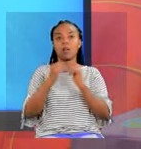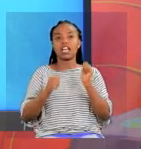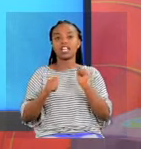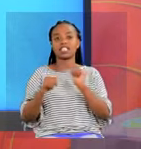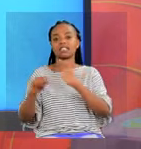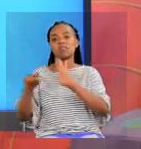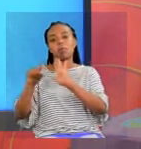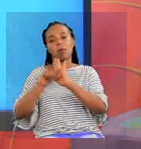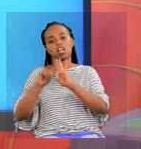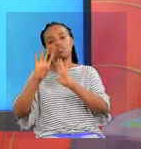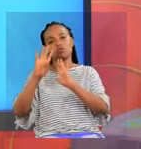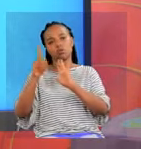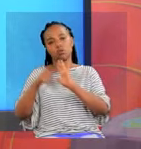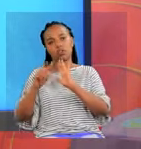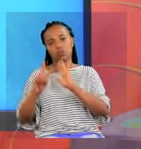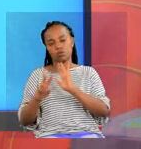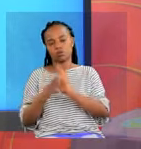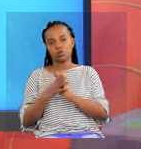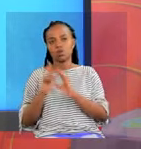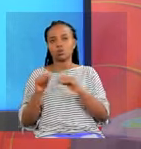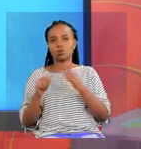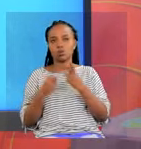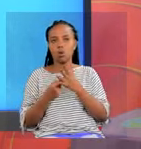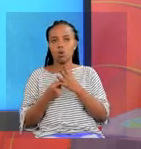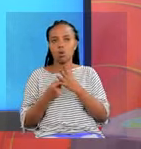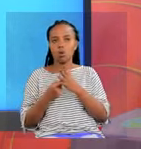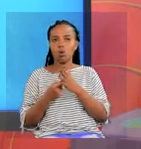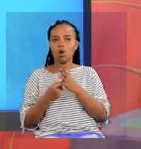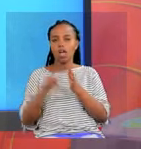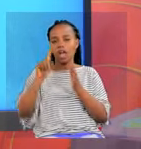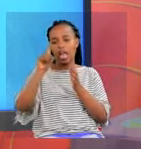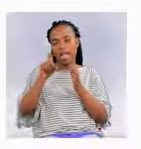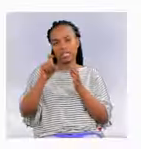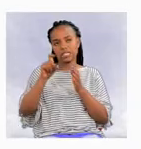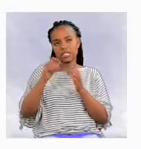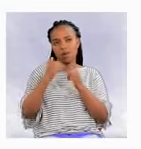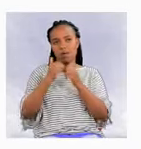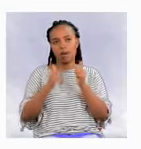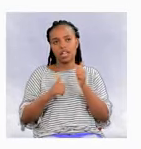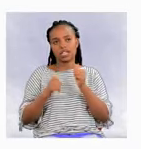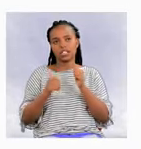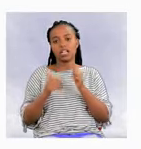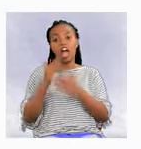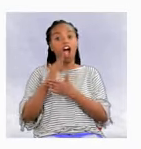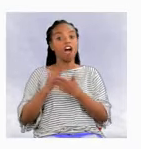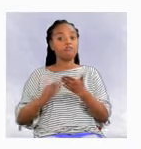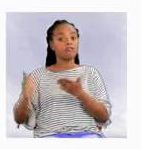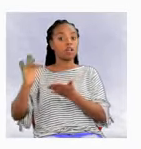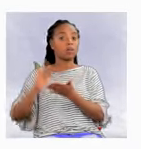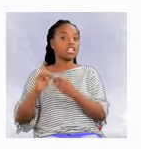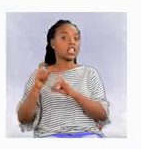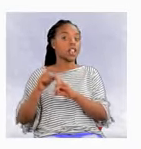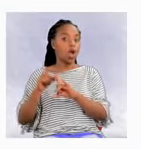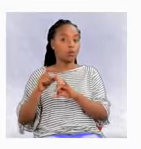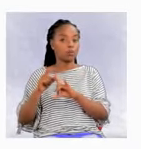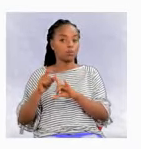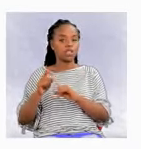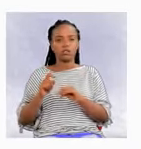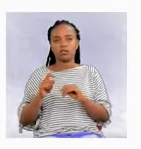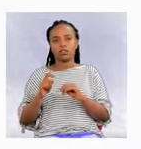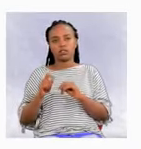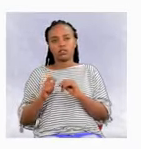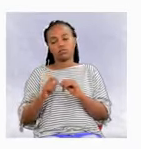minus 2. So, or x minus half of the middle term. Therefore, you will have this